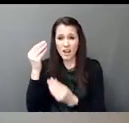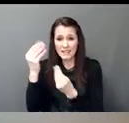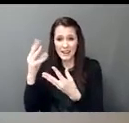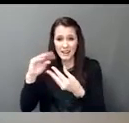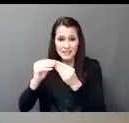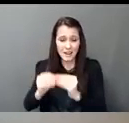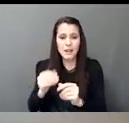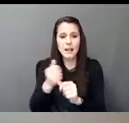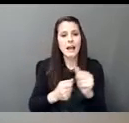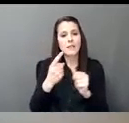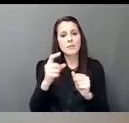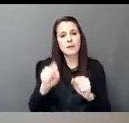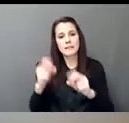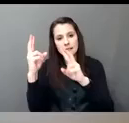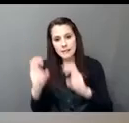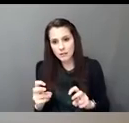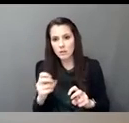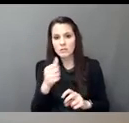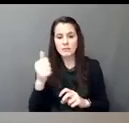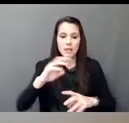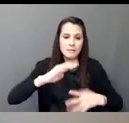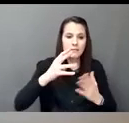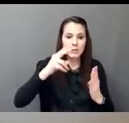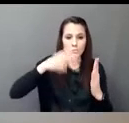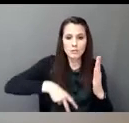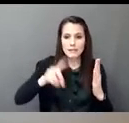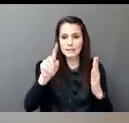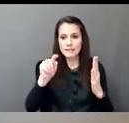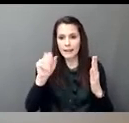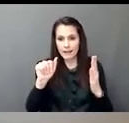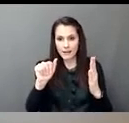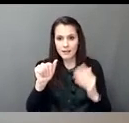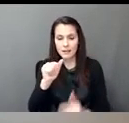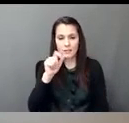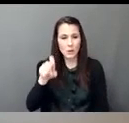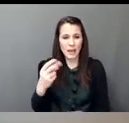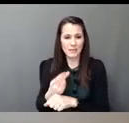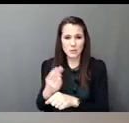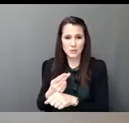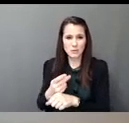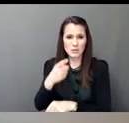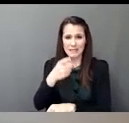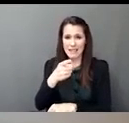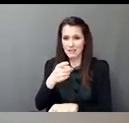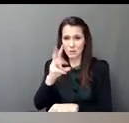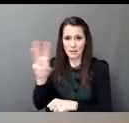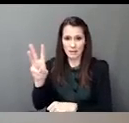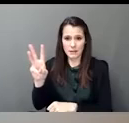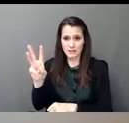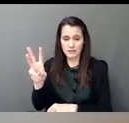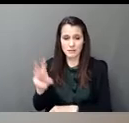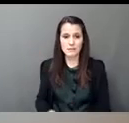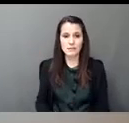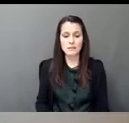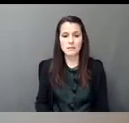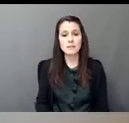download these spreadsheets and get to the data so that they don't have to use the Power BI interface. In this case, we're using